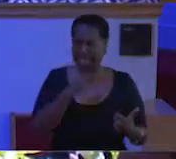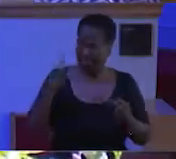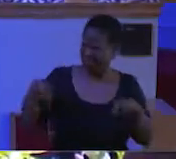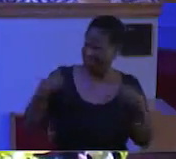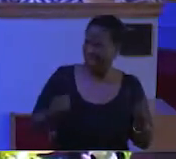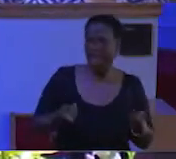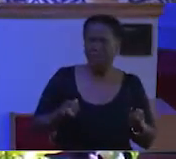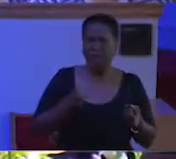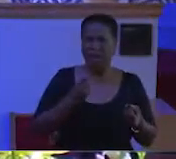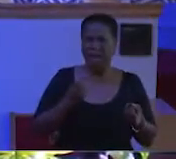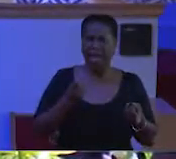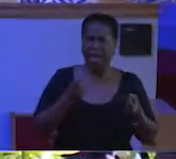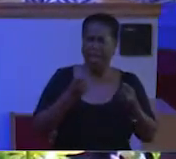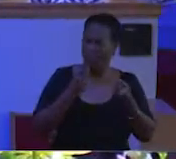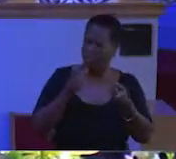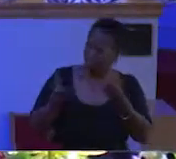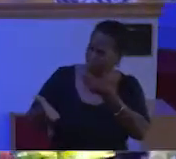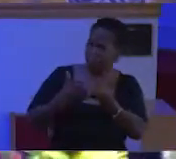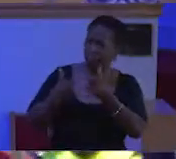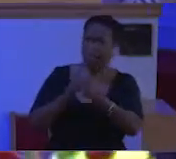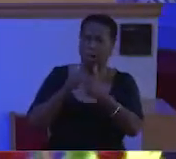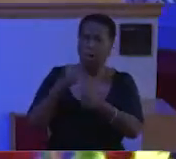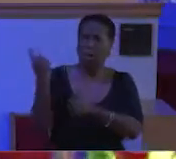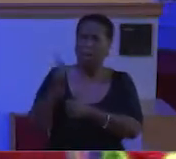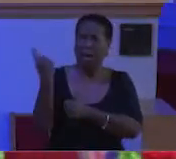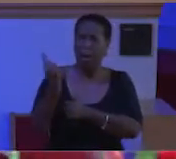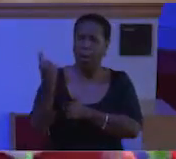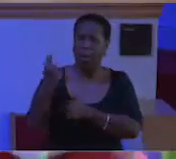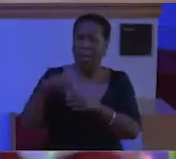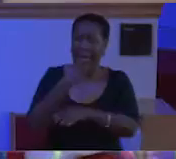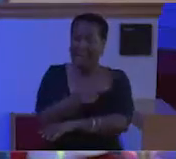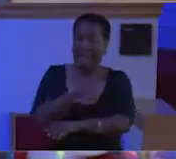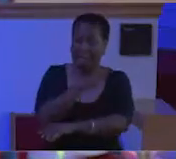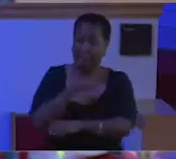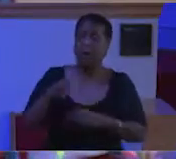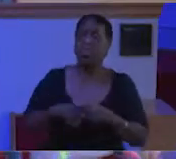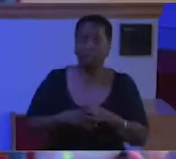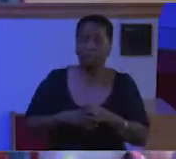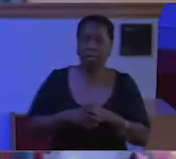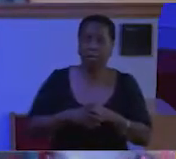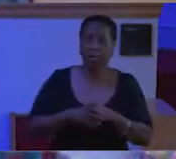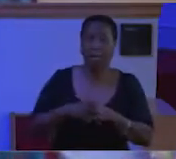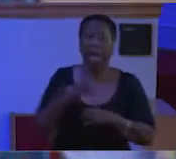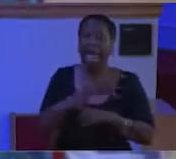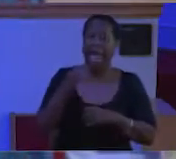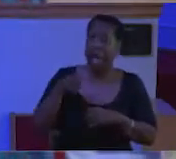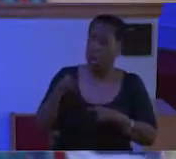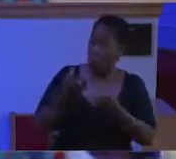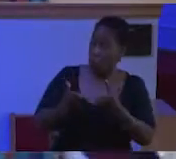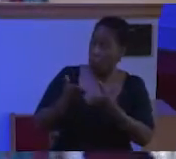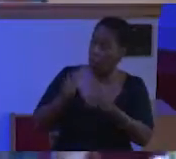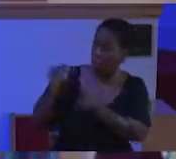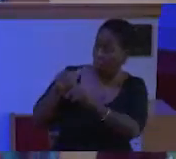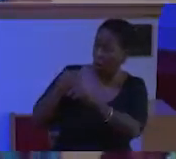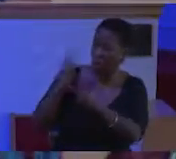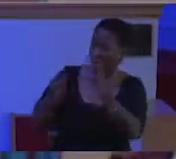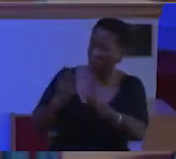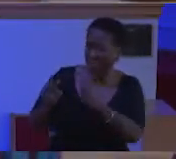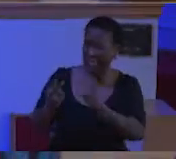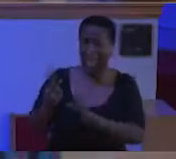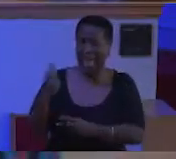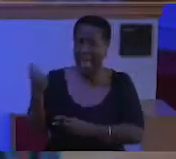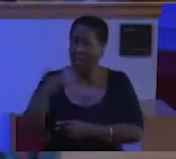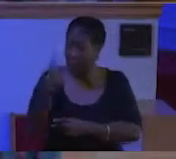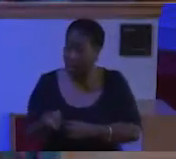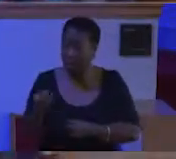ever gone to the bedside of somebody in the hospital and you go to visit and minister to